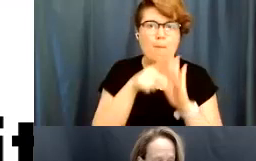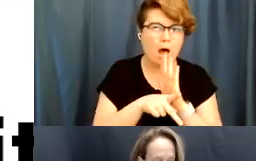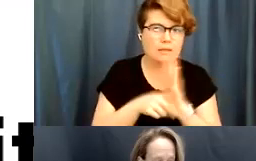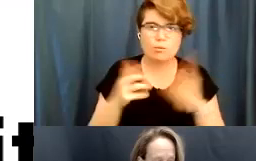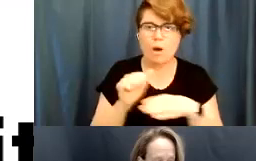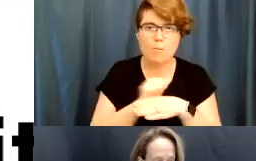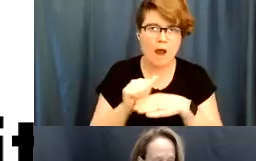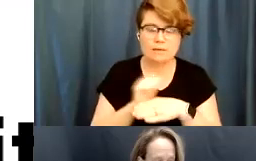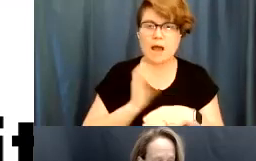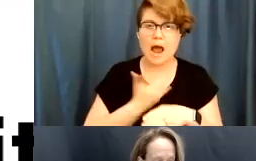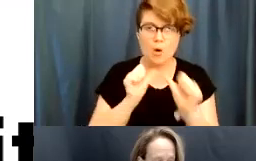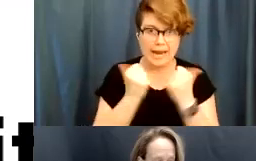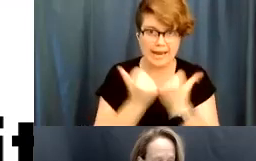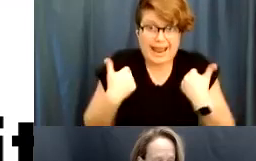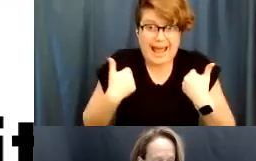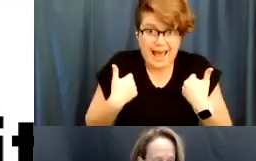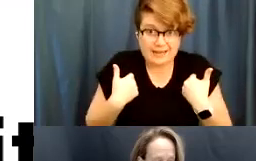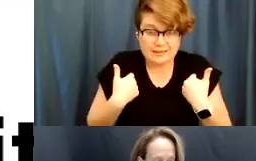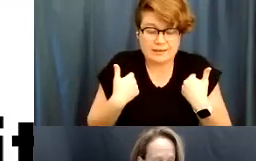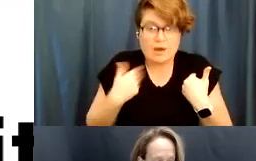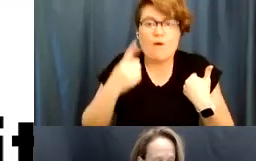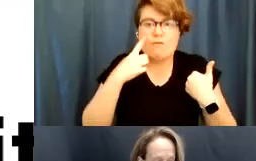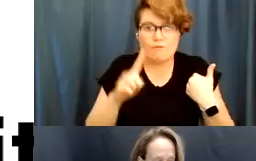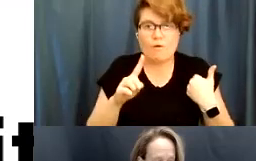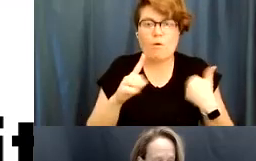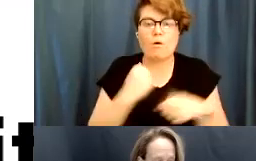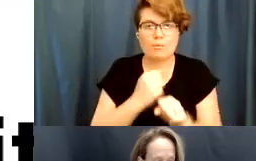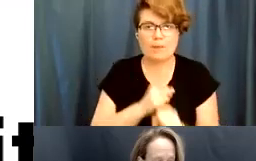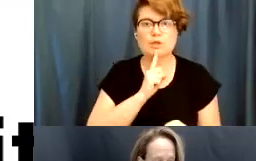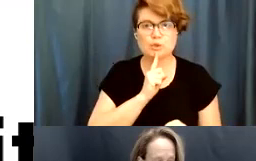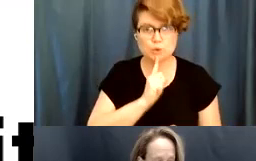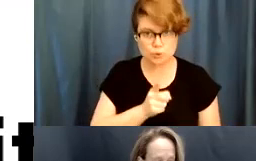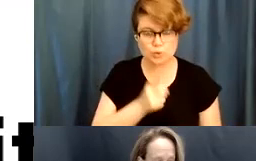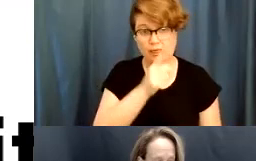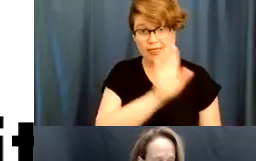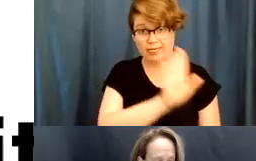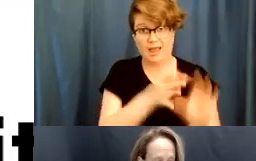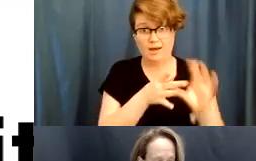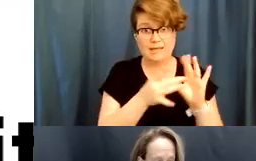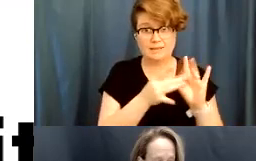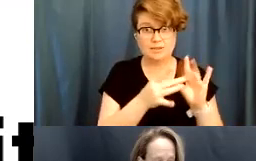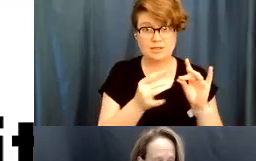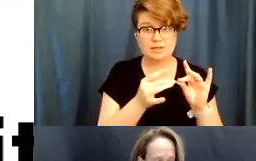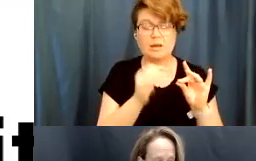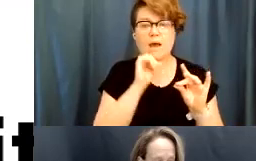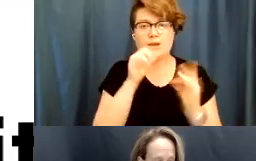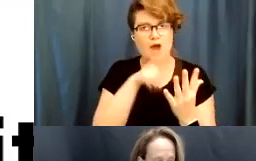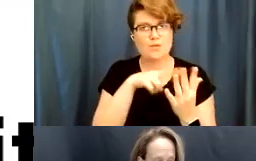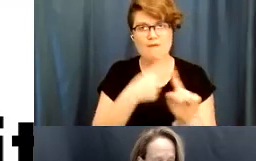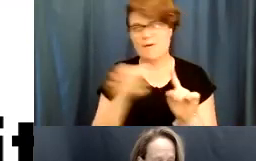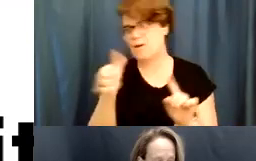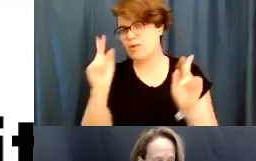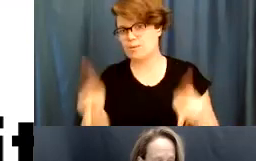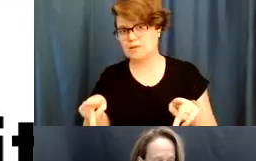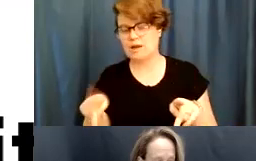our agency holds to be able to ensure that their messages are not being read, that our phones aren't being picked